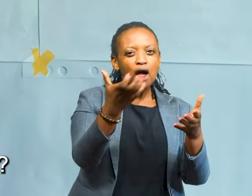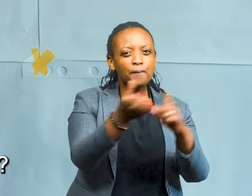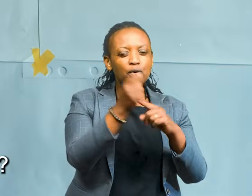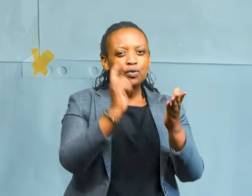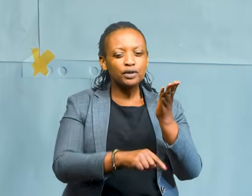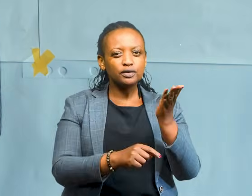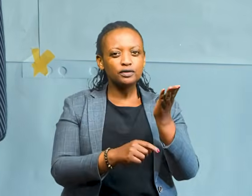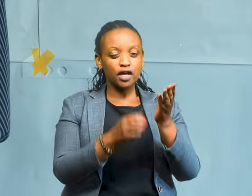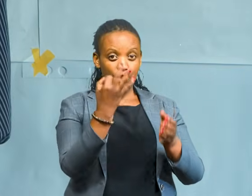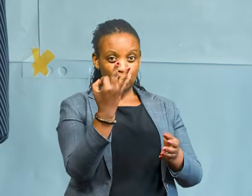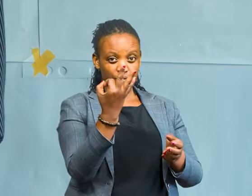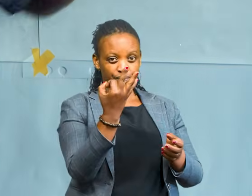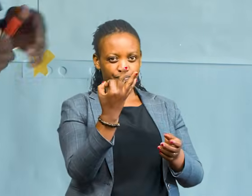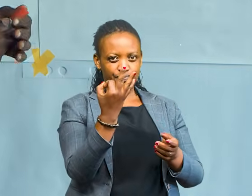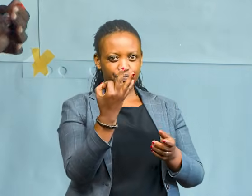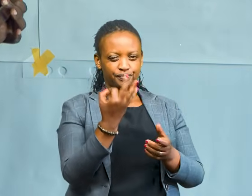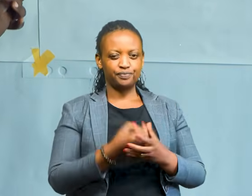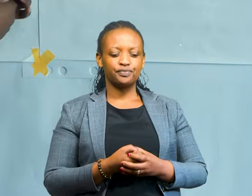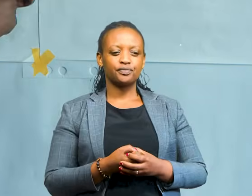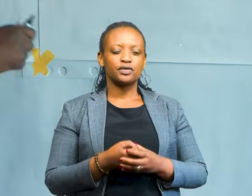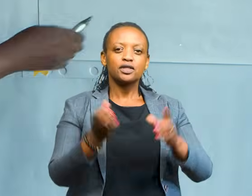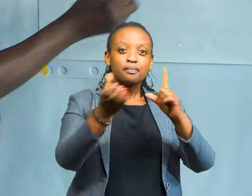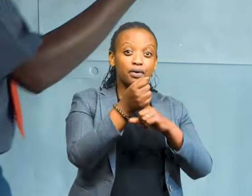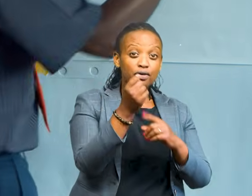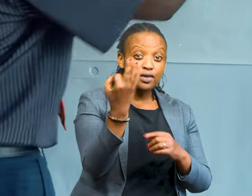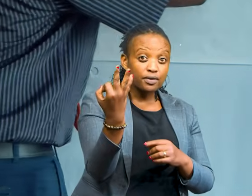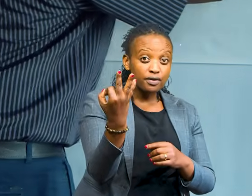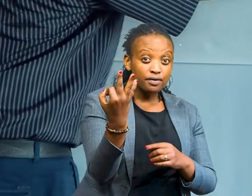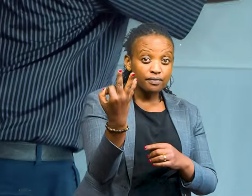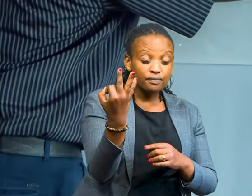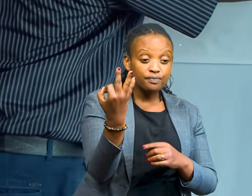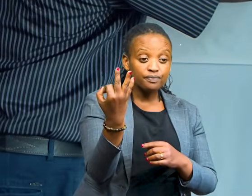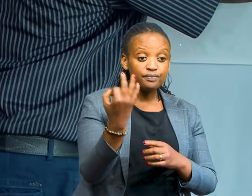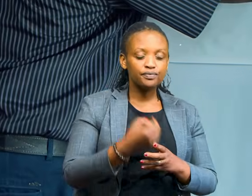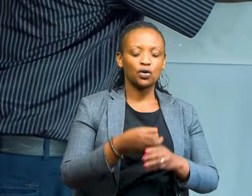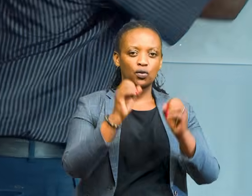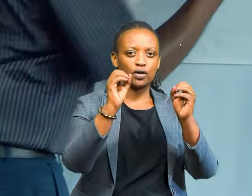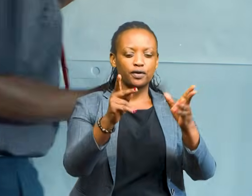you get? 3. You got 3.